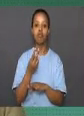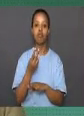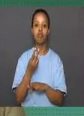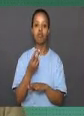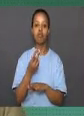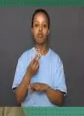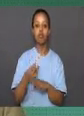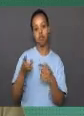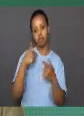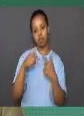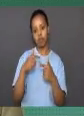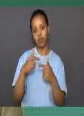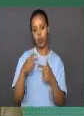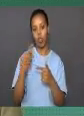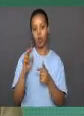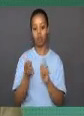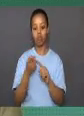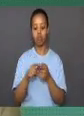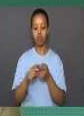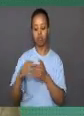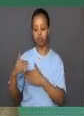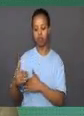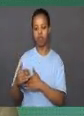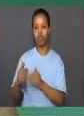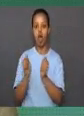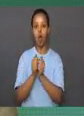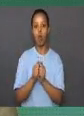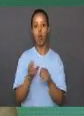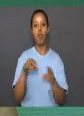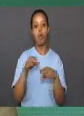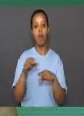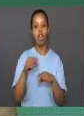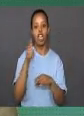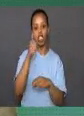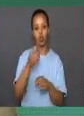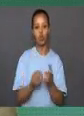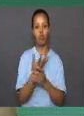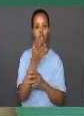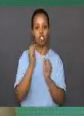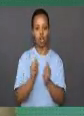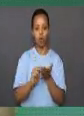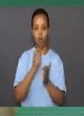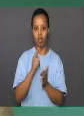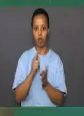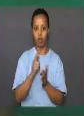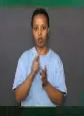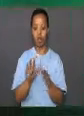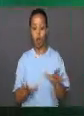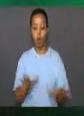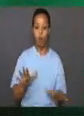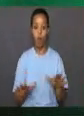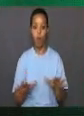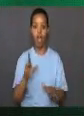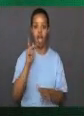Penguins are an example of an animal that bonds for life with a mate.